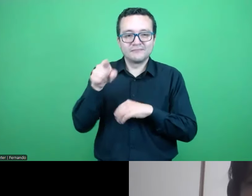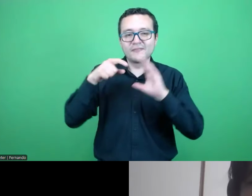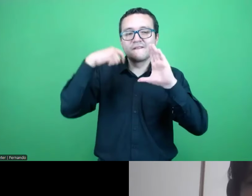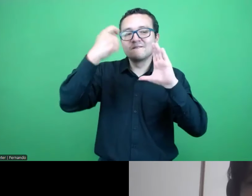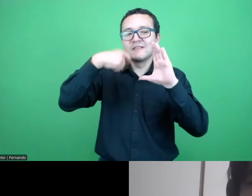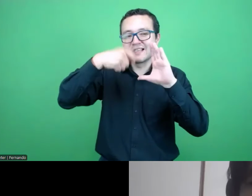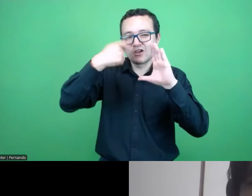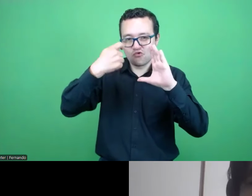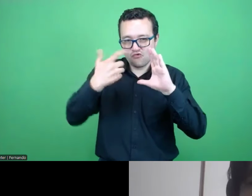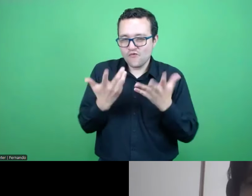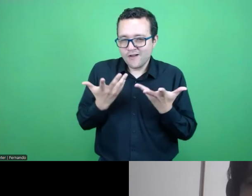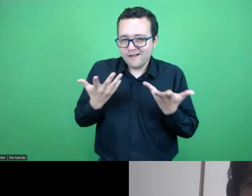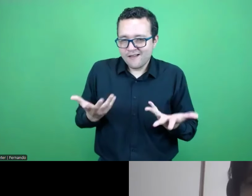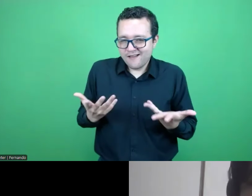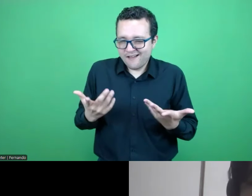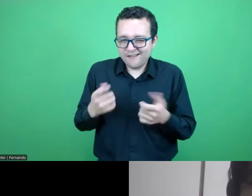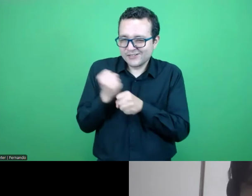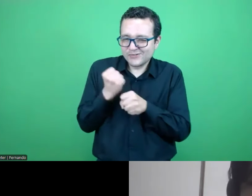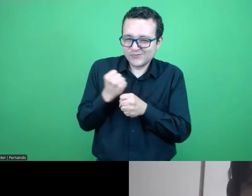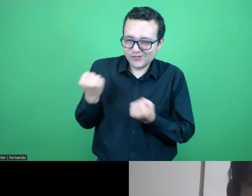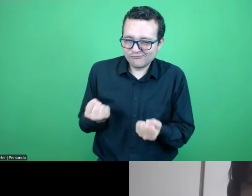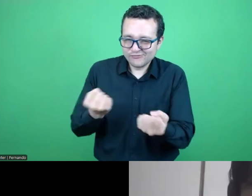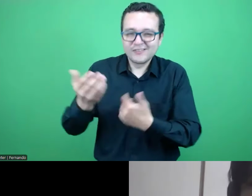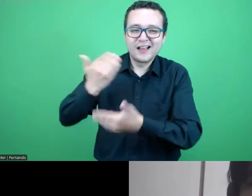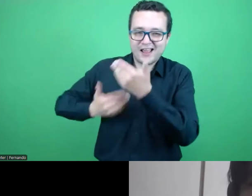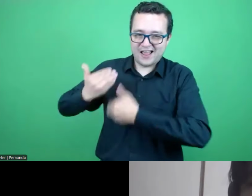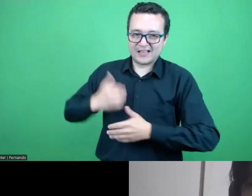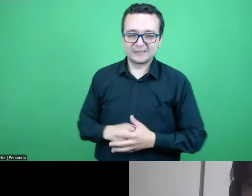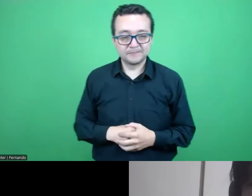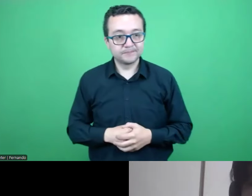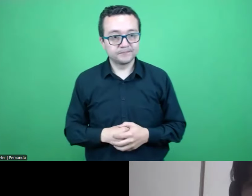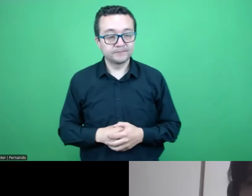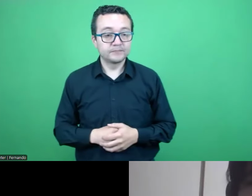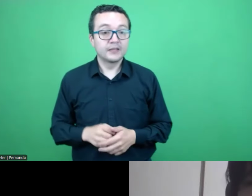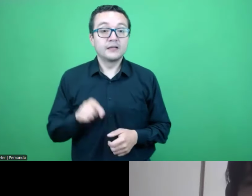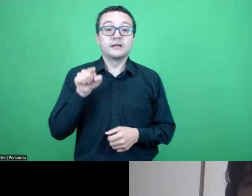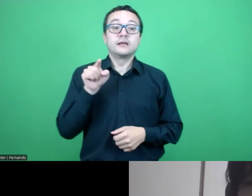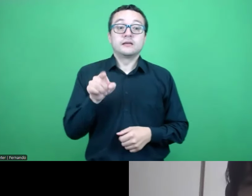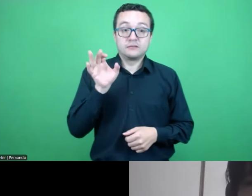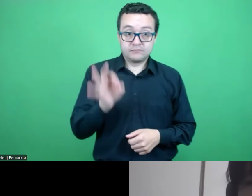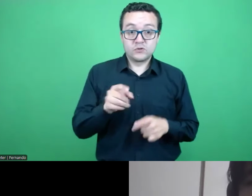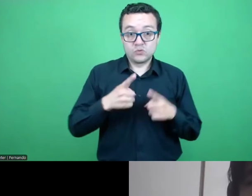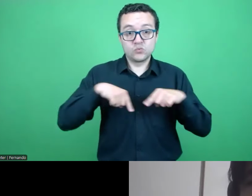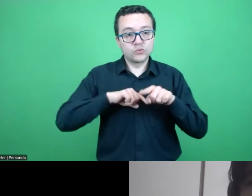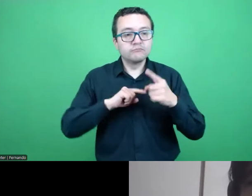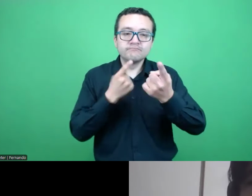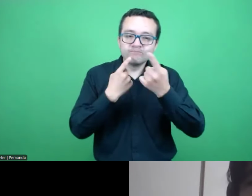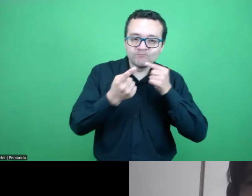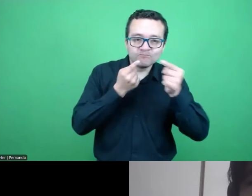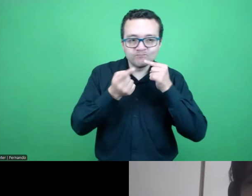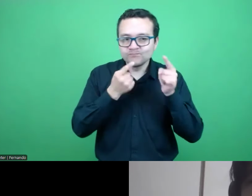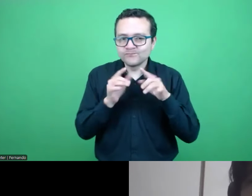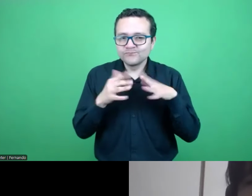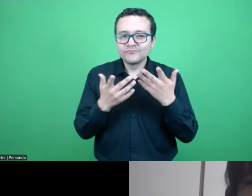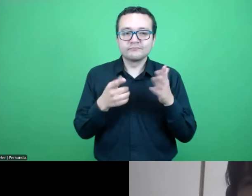and what were highlighted in the charter and what were different through the to the bigger GDS. And many